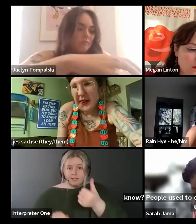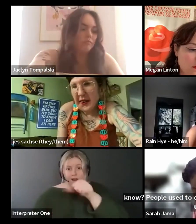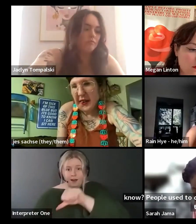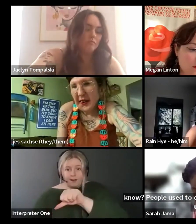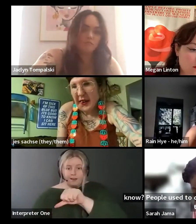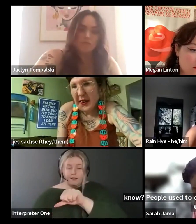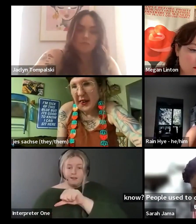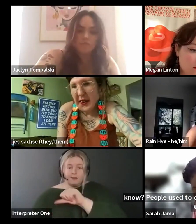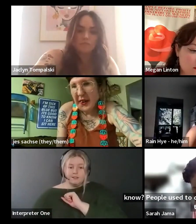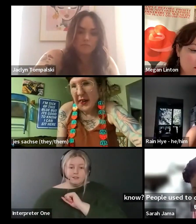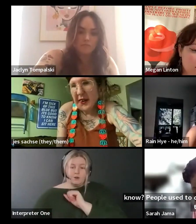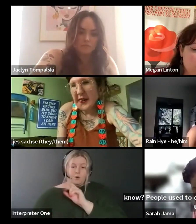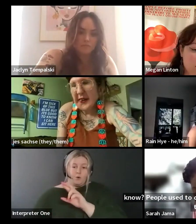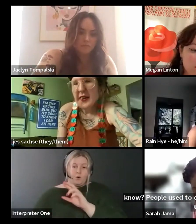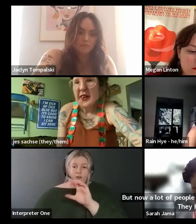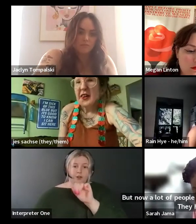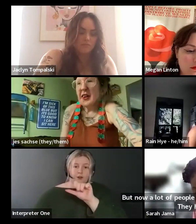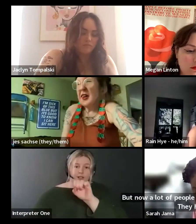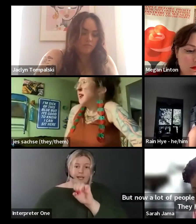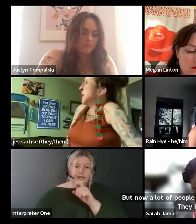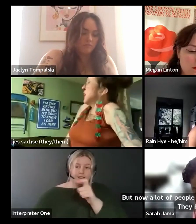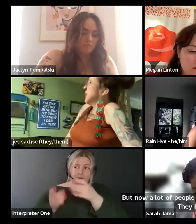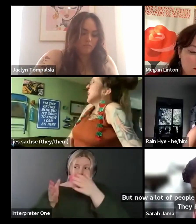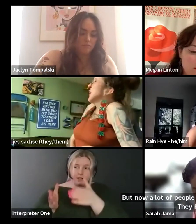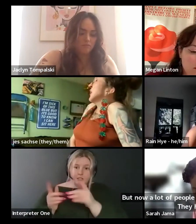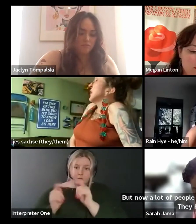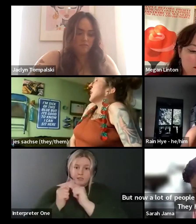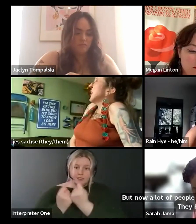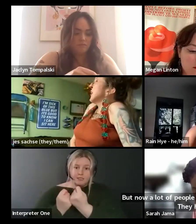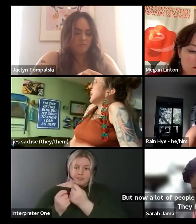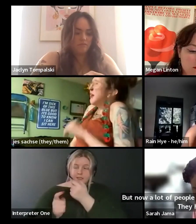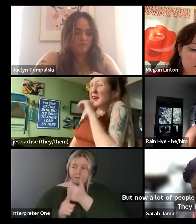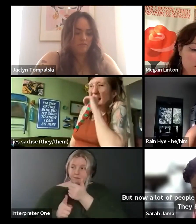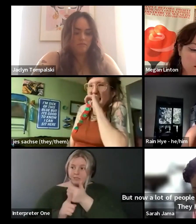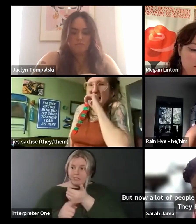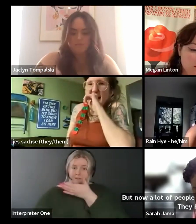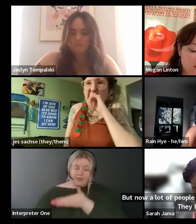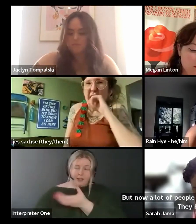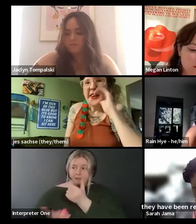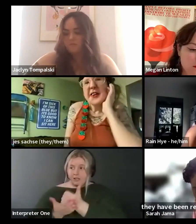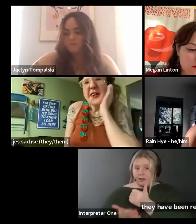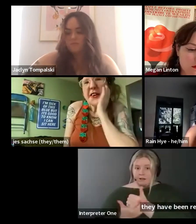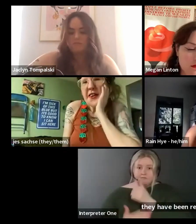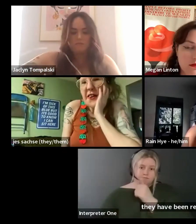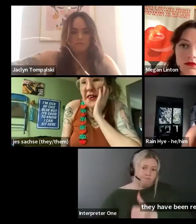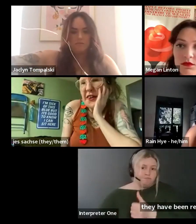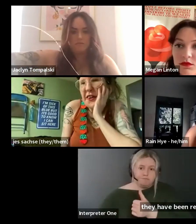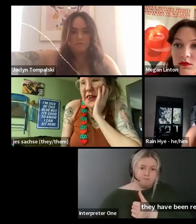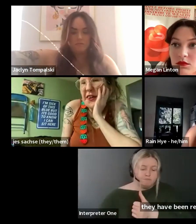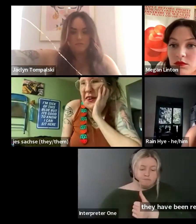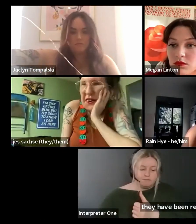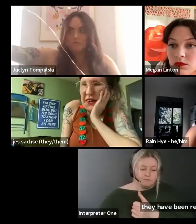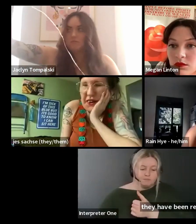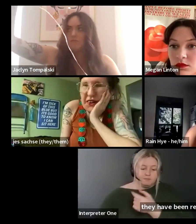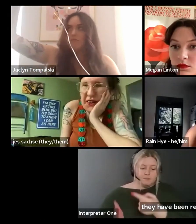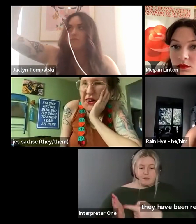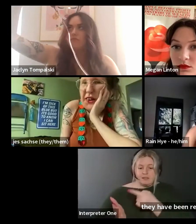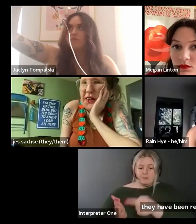Their case management team, quote unquote, is just there to like sometimes like